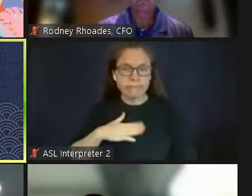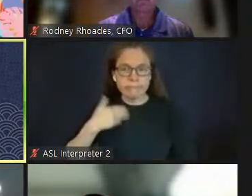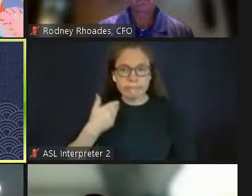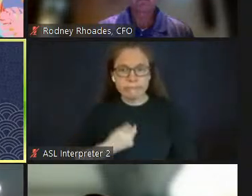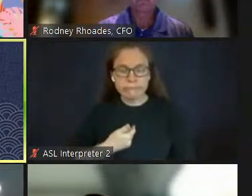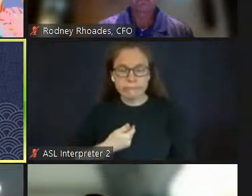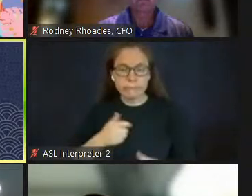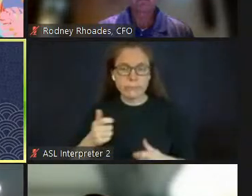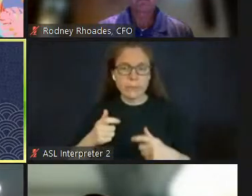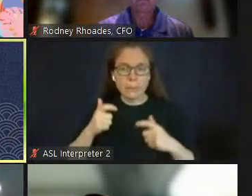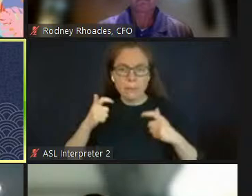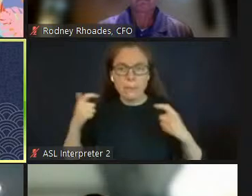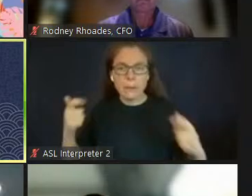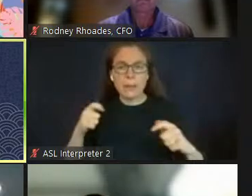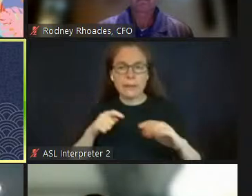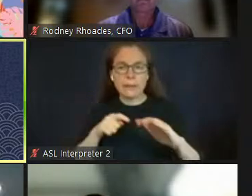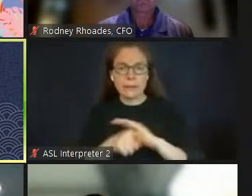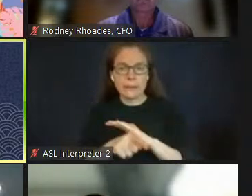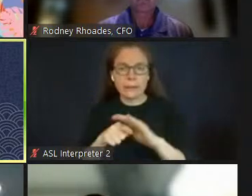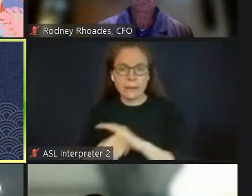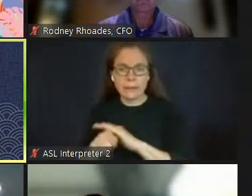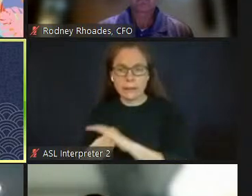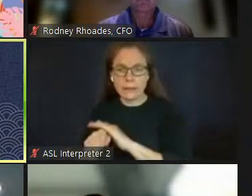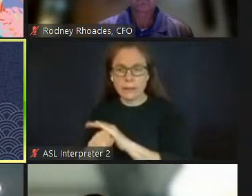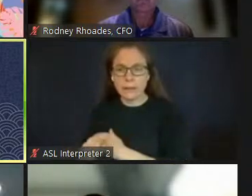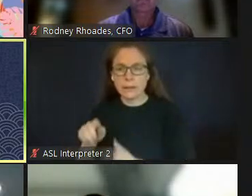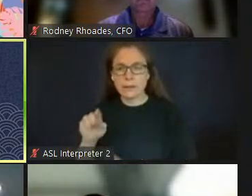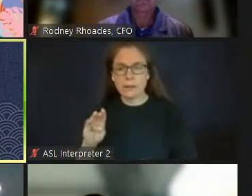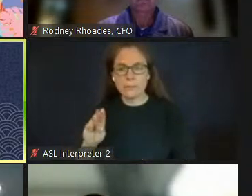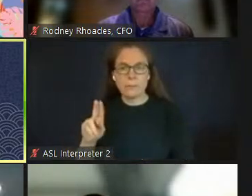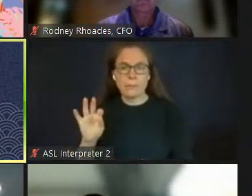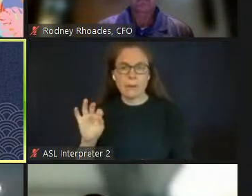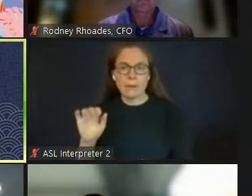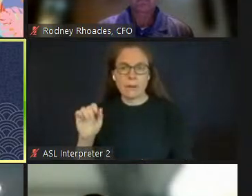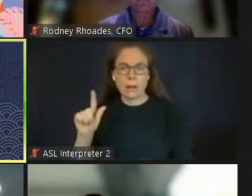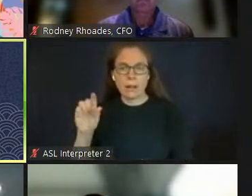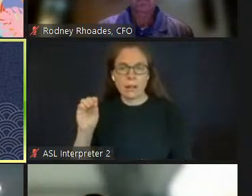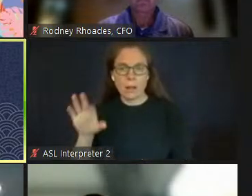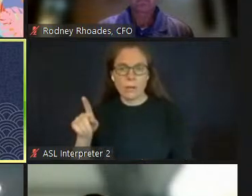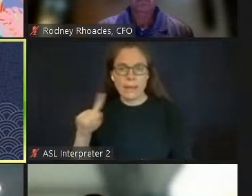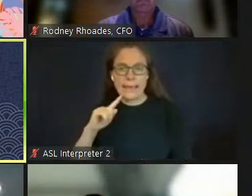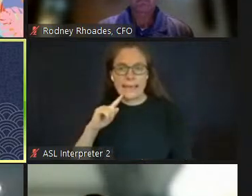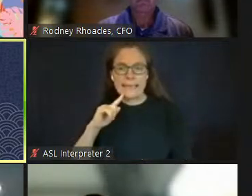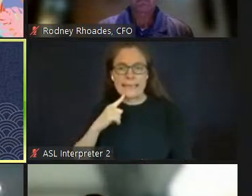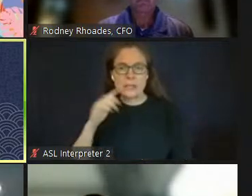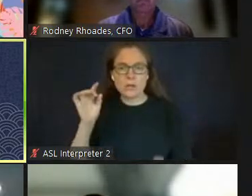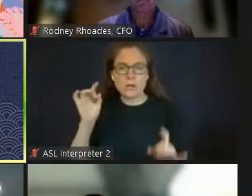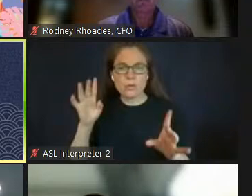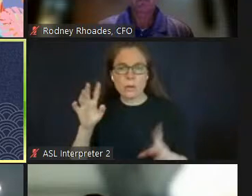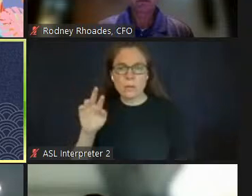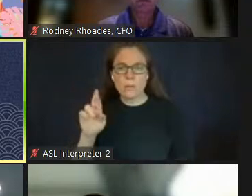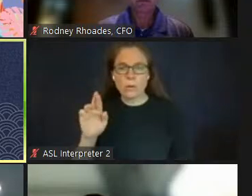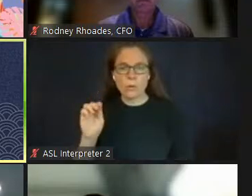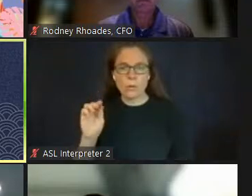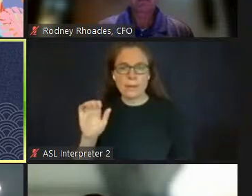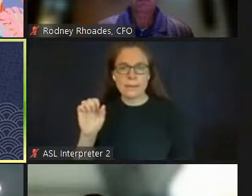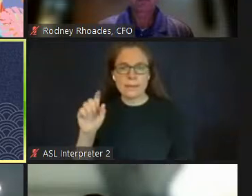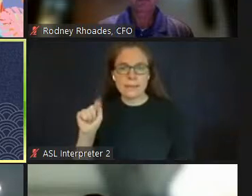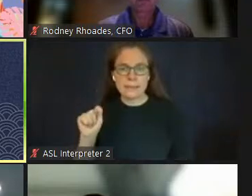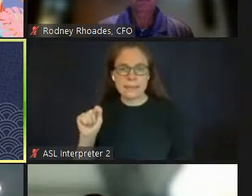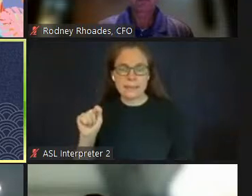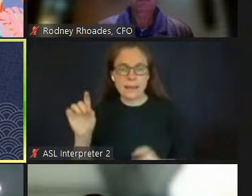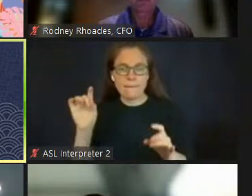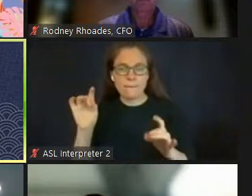in Buffalo. The presence of extreme racist violence in our country is a stark and